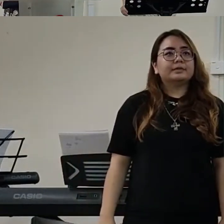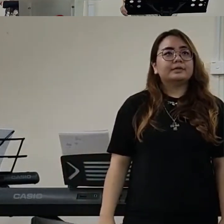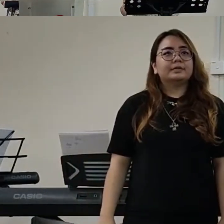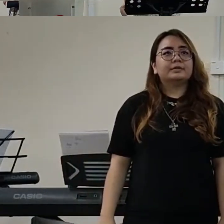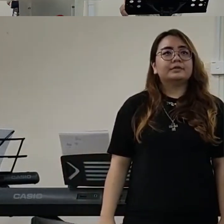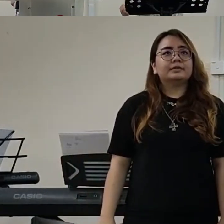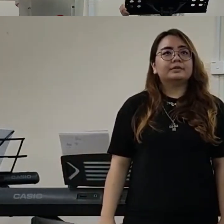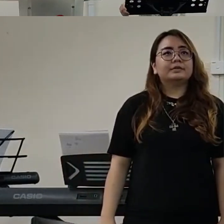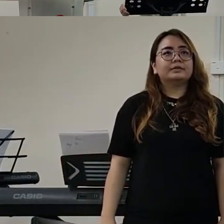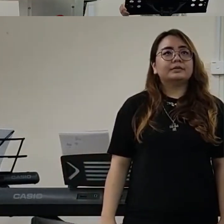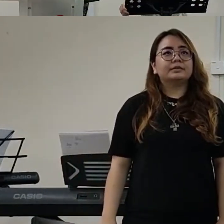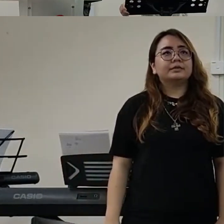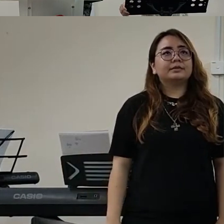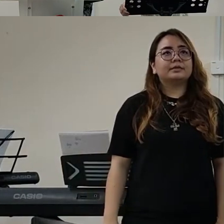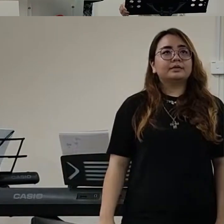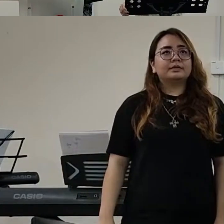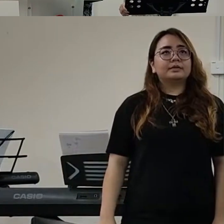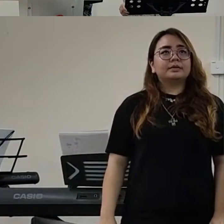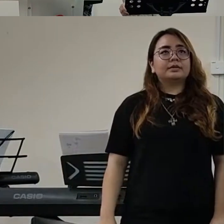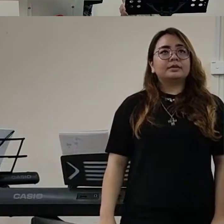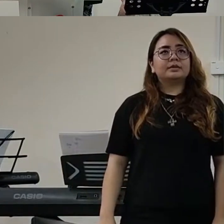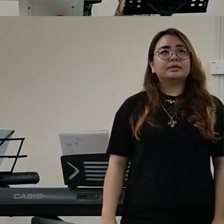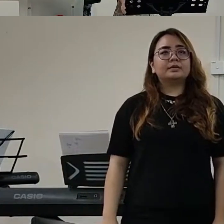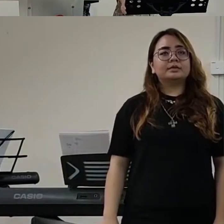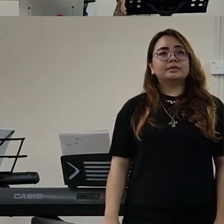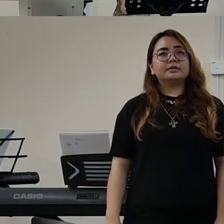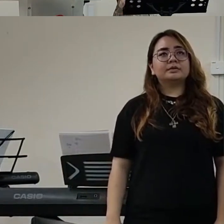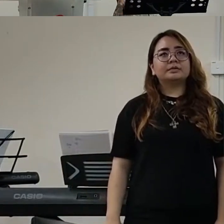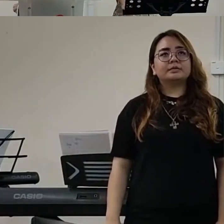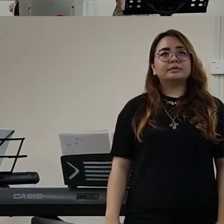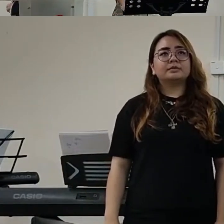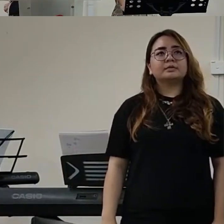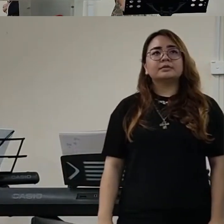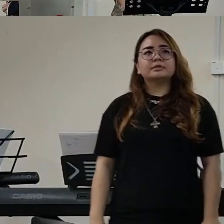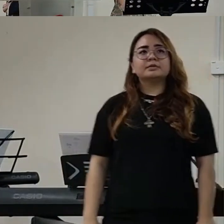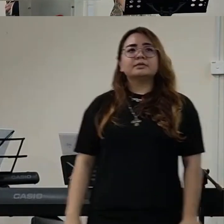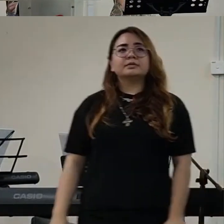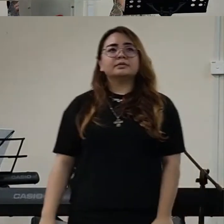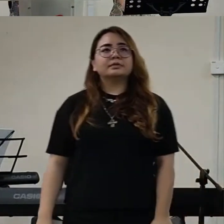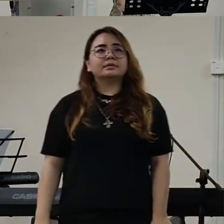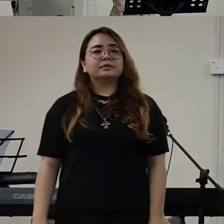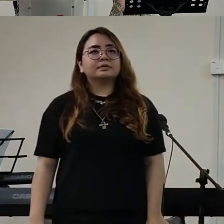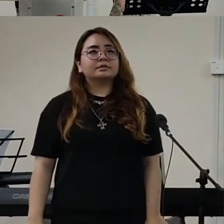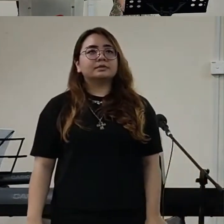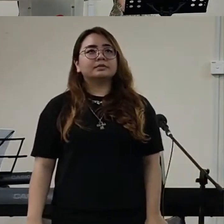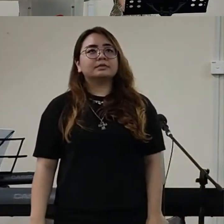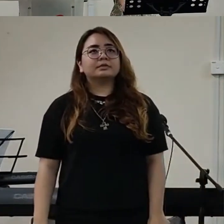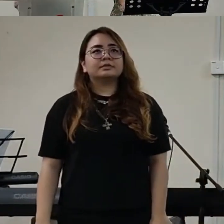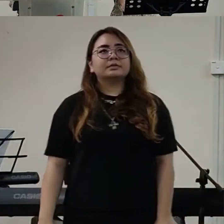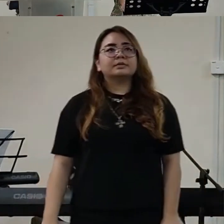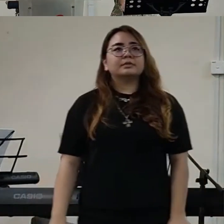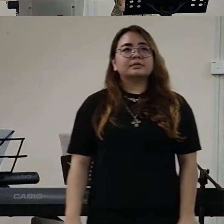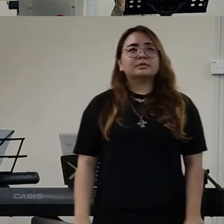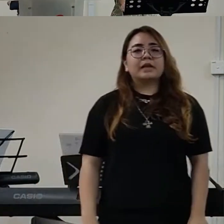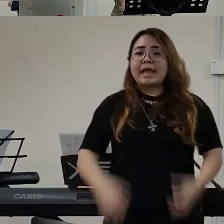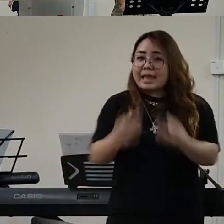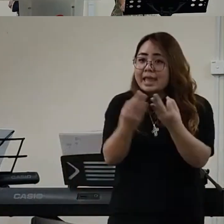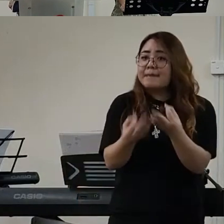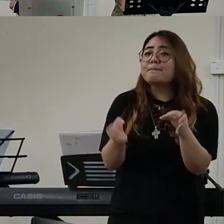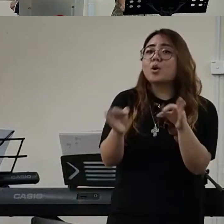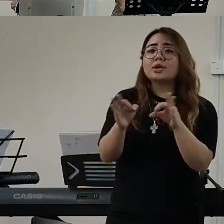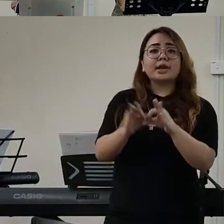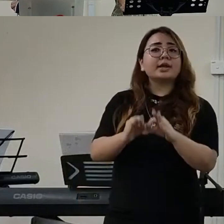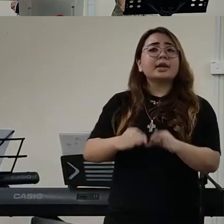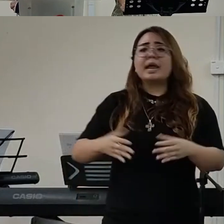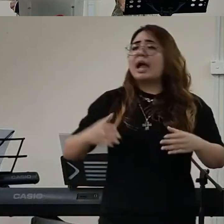lot of her friends.She pray with them. They will come to her for counseling. She will visit them. So there's no age limit.